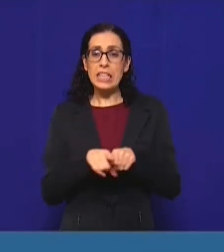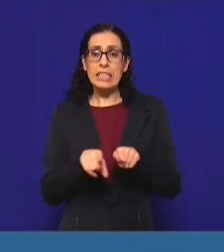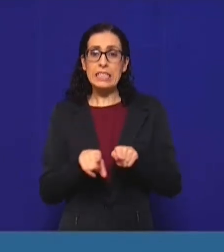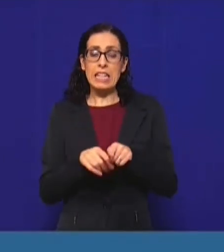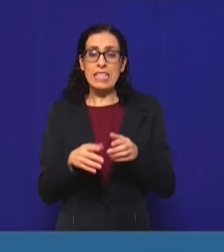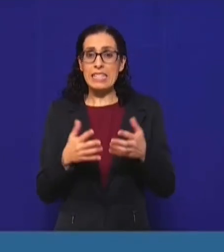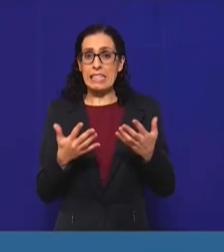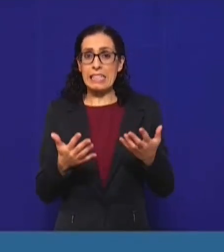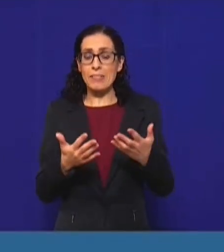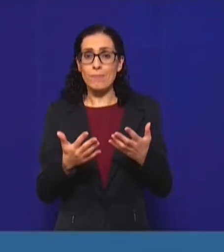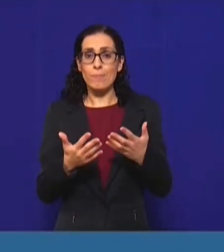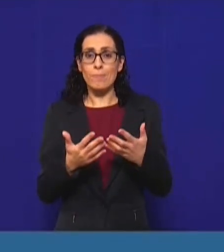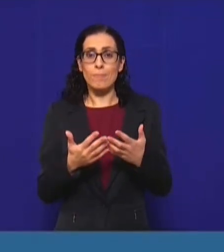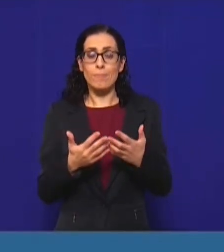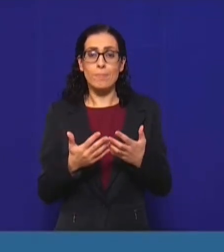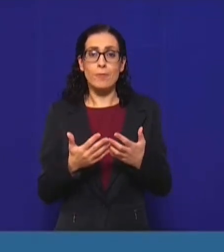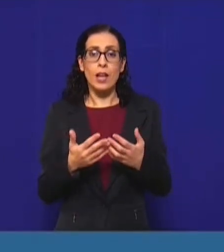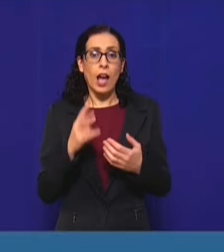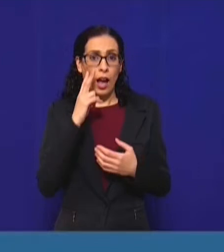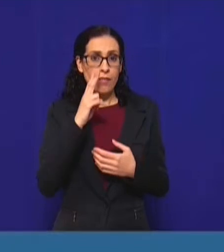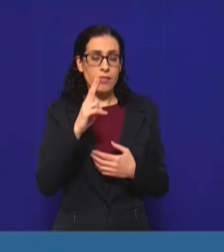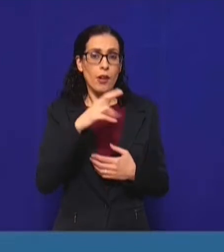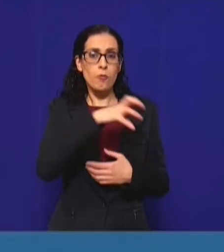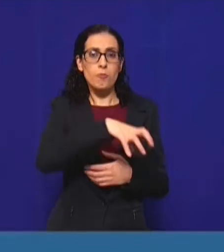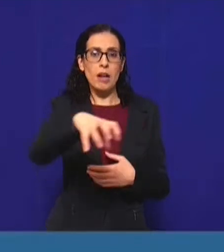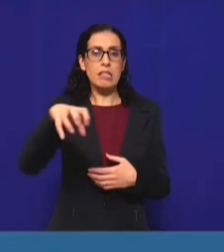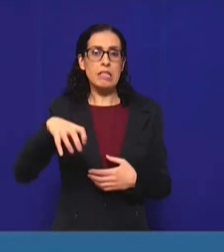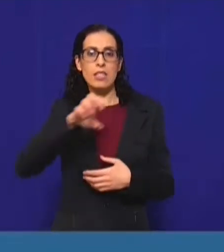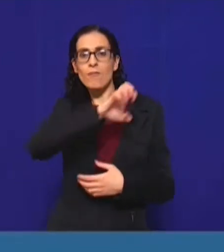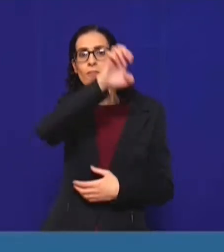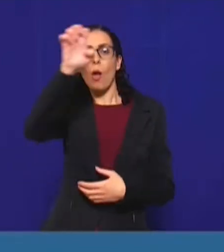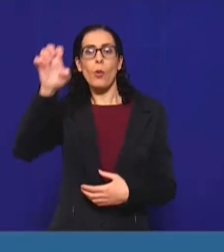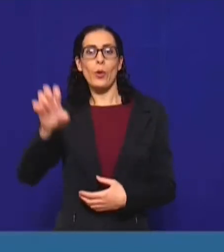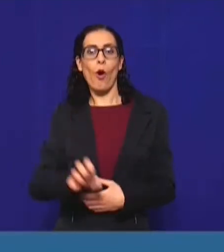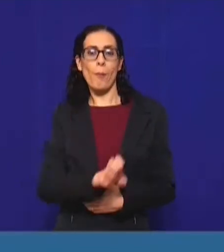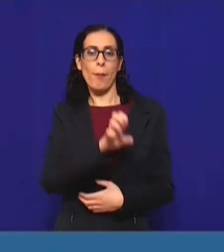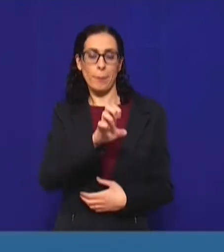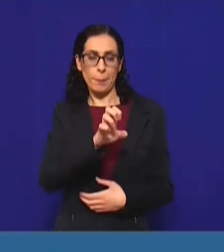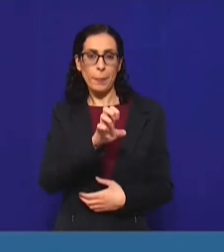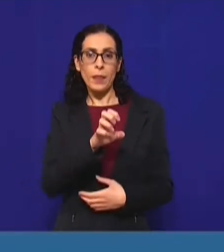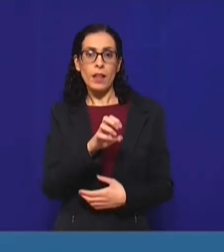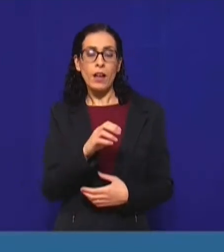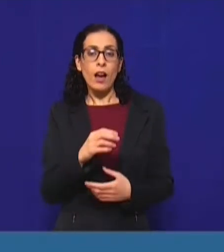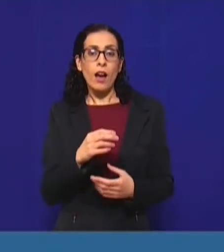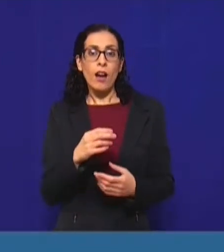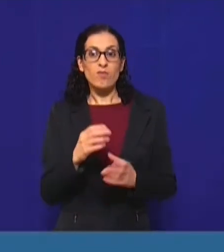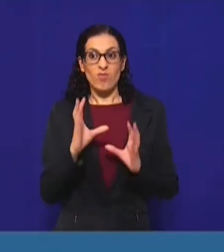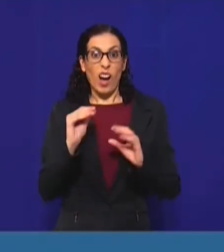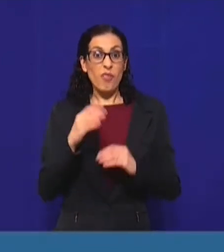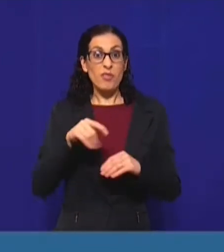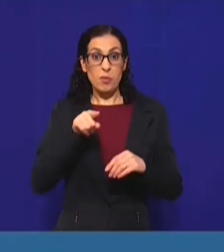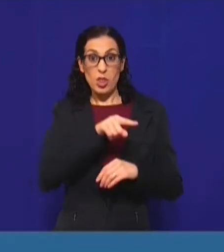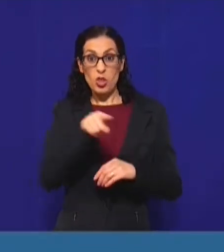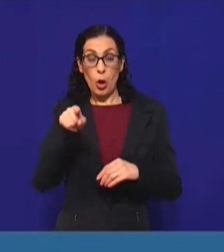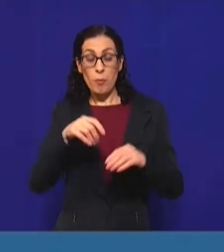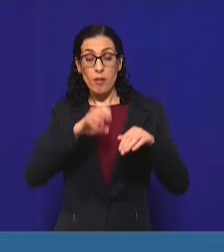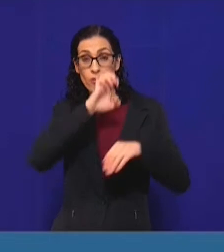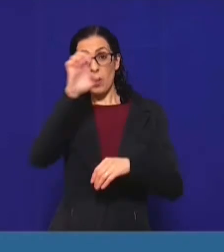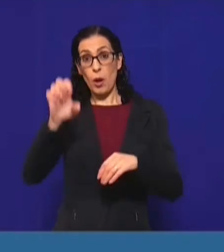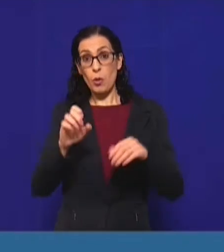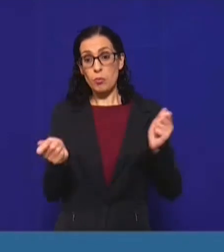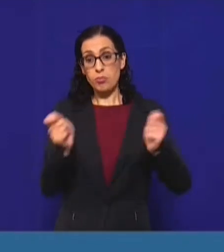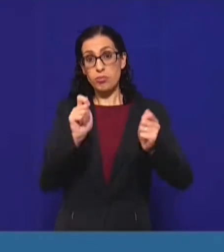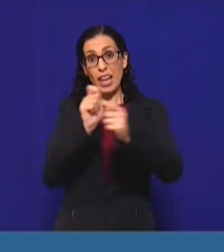wkoll dak li qed jiġri wkoll f'pajjiżi Ewropej, infatti ħafna pajjiżi Ewropej il-maġġor parti tal-każijiet li qed ikollhom qegħdin